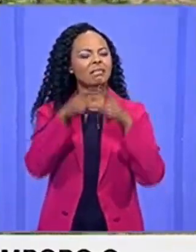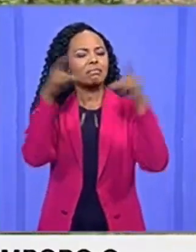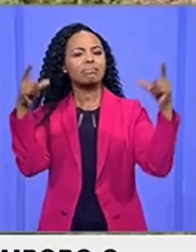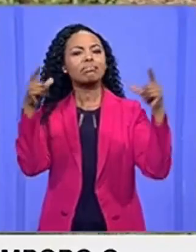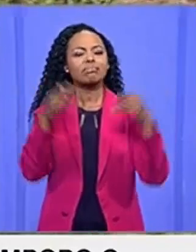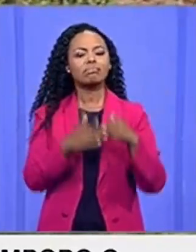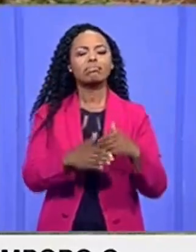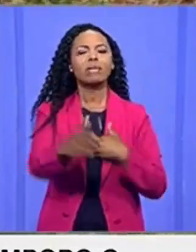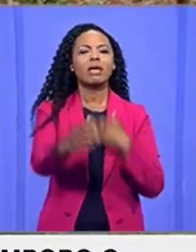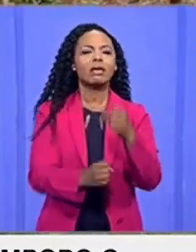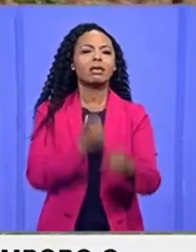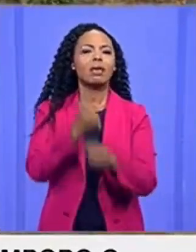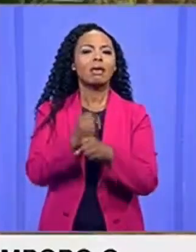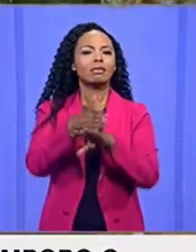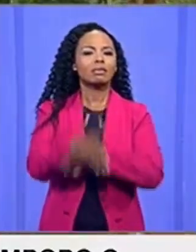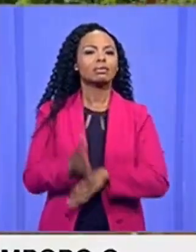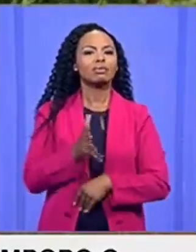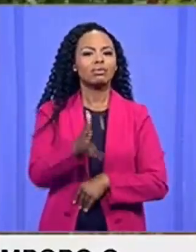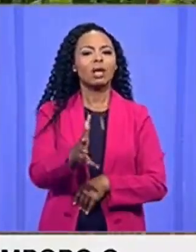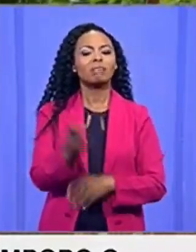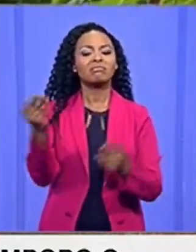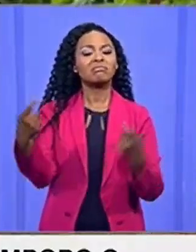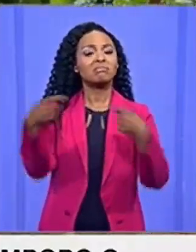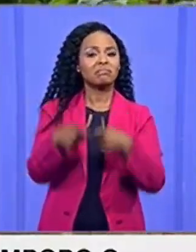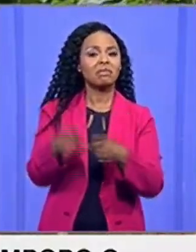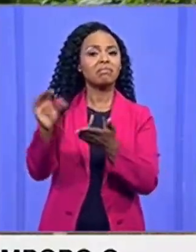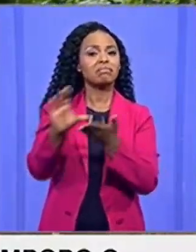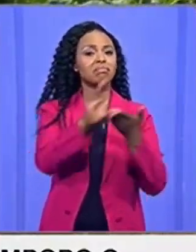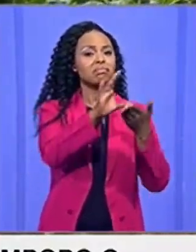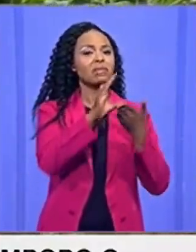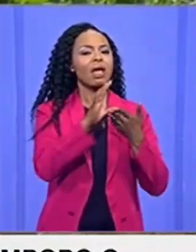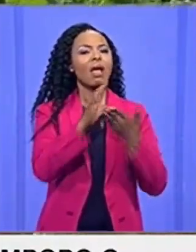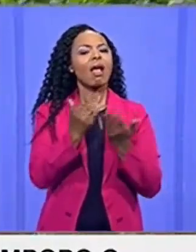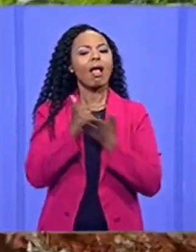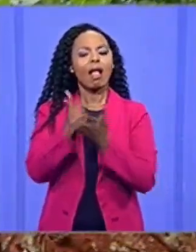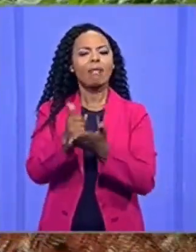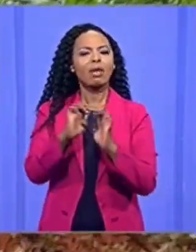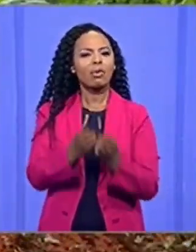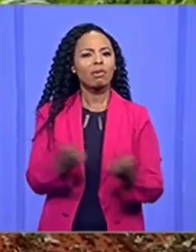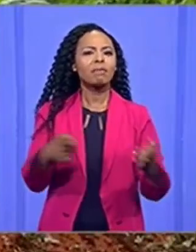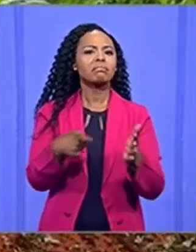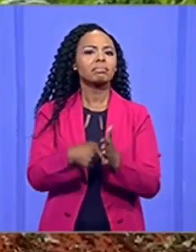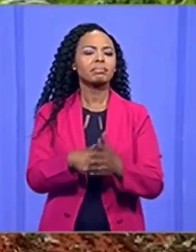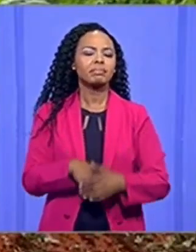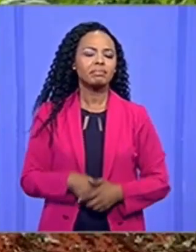dingwageng tse di tlang ka go batla babeeletsi ba batla mo thusang go reka dipalangwa le mafaratlhatlha.